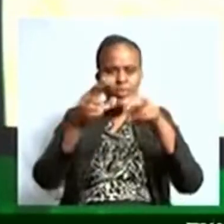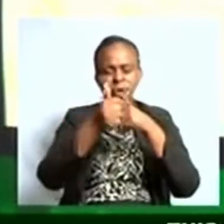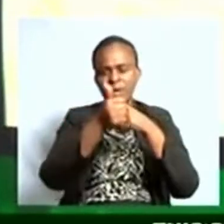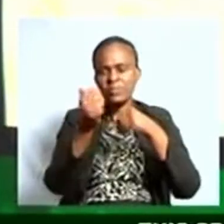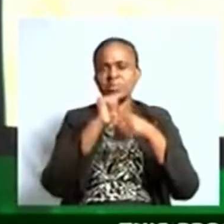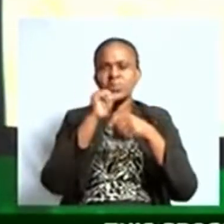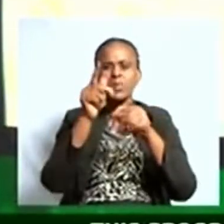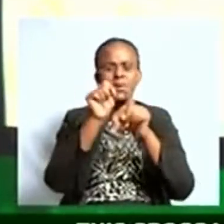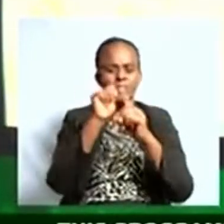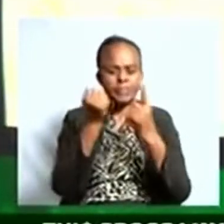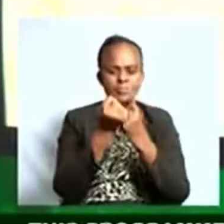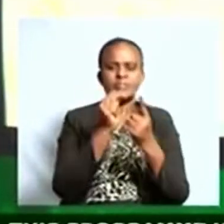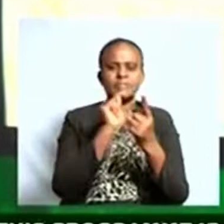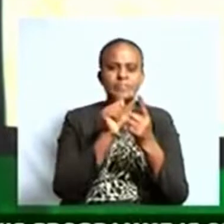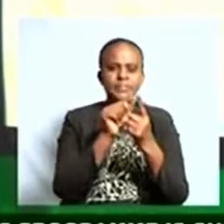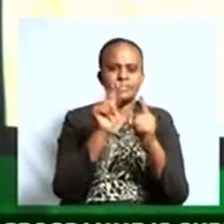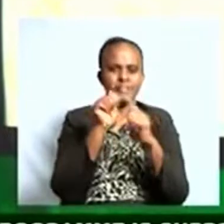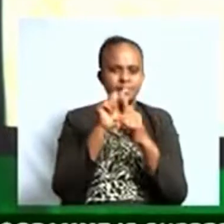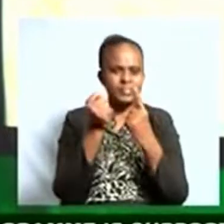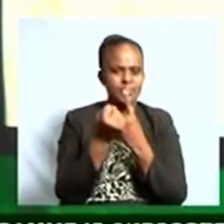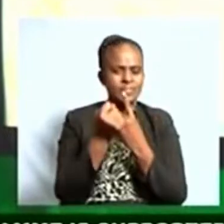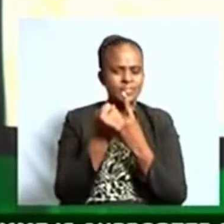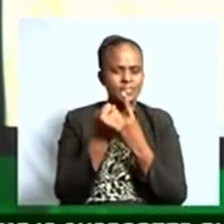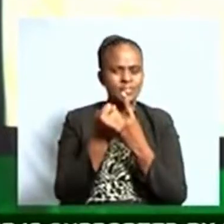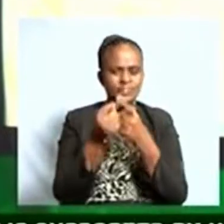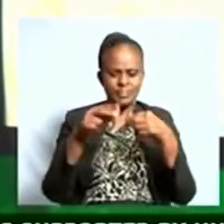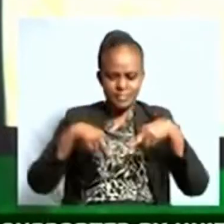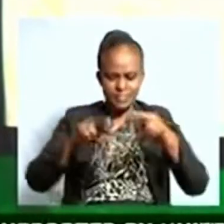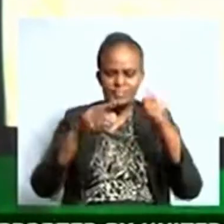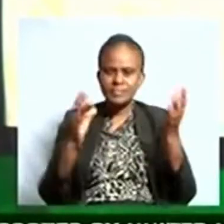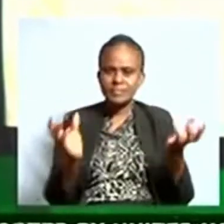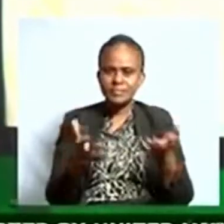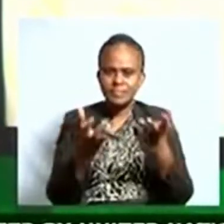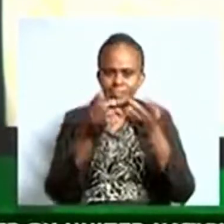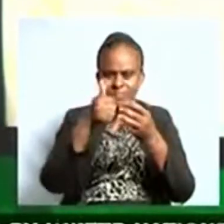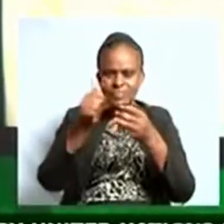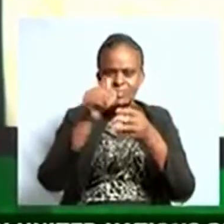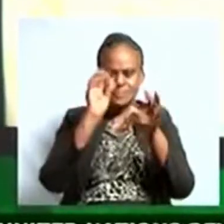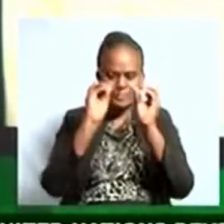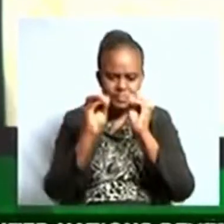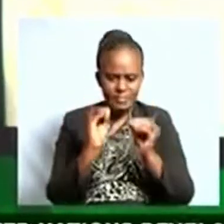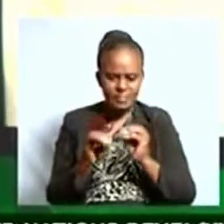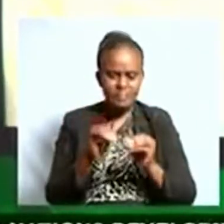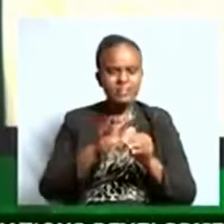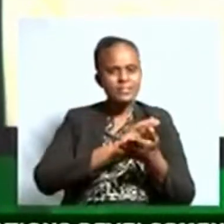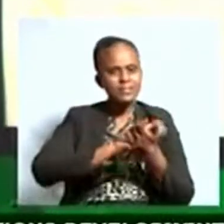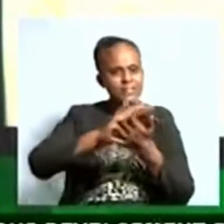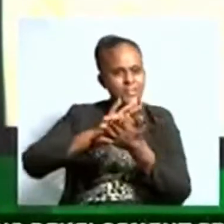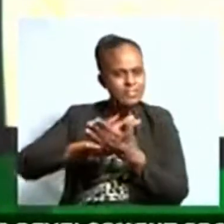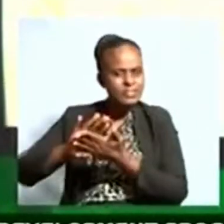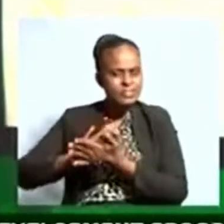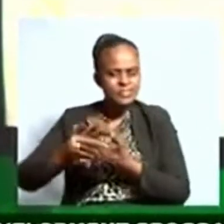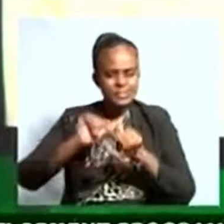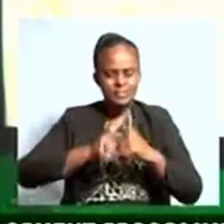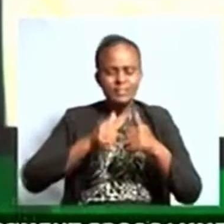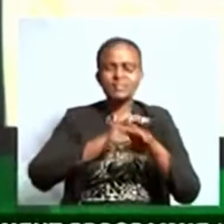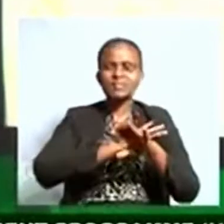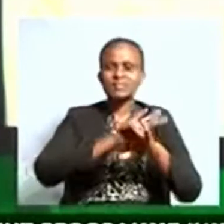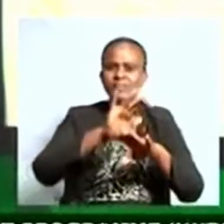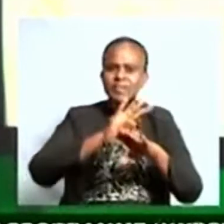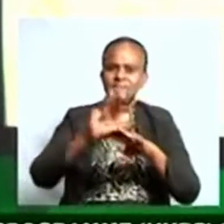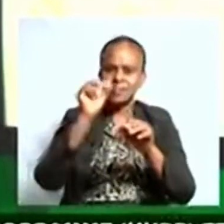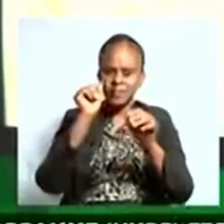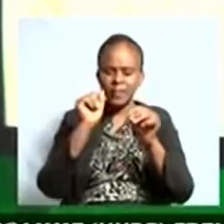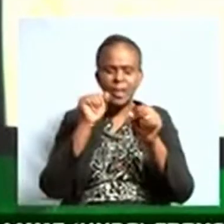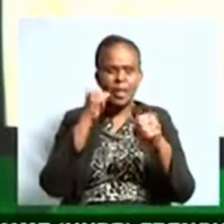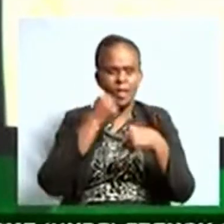the traditional, gravel roads where you just put laterite and just compact, we are putting laterite,